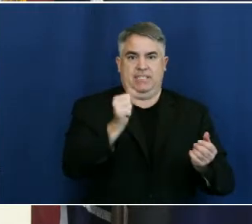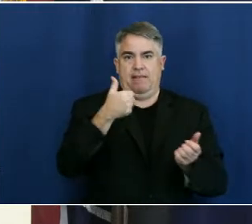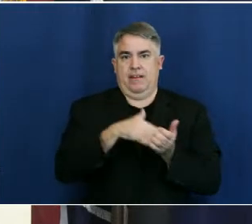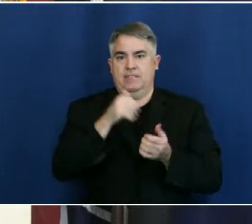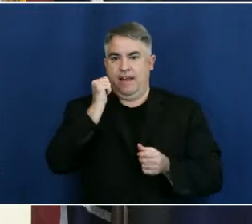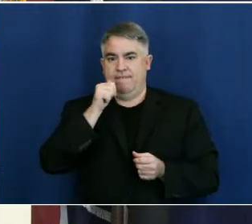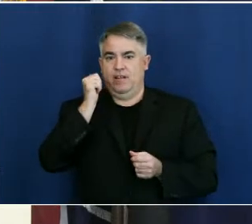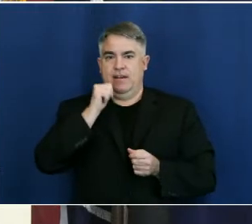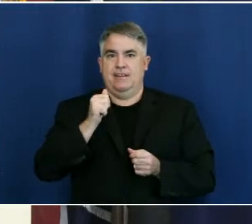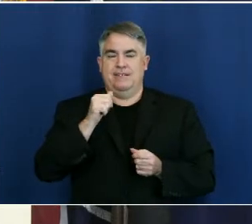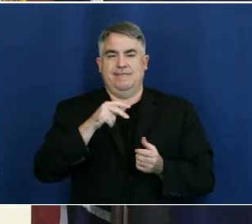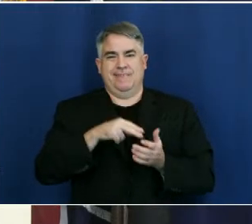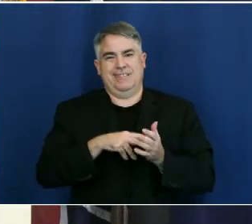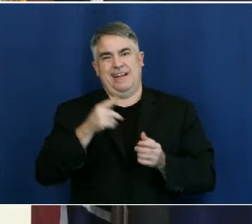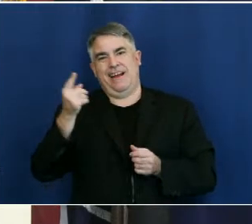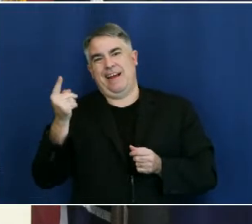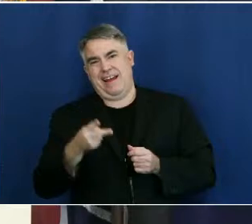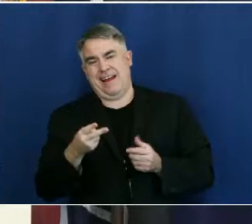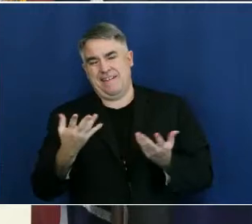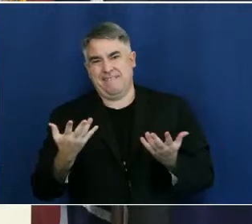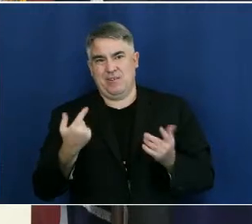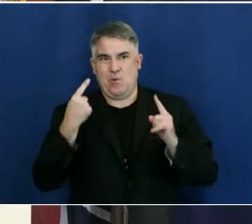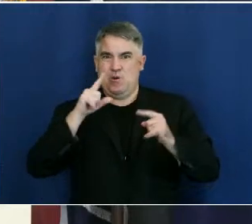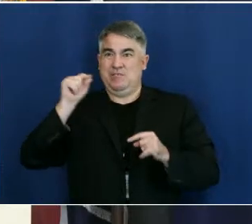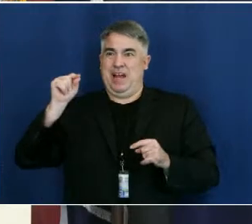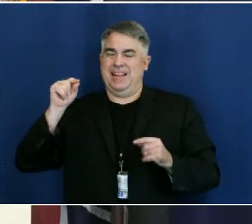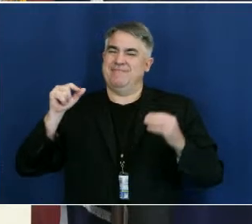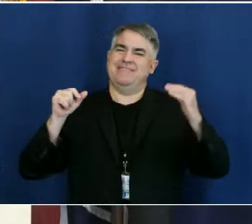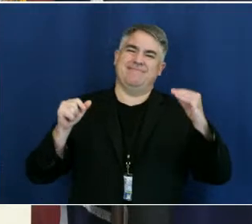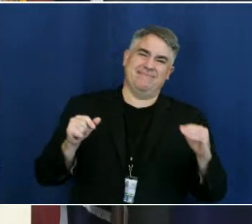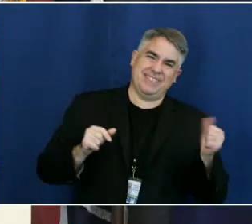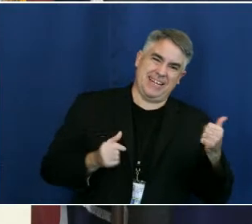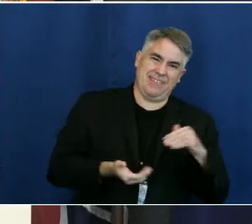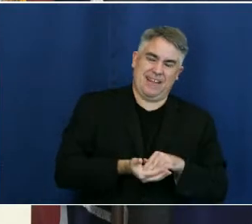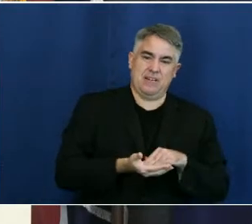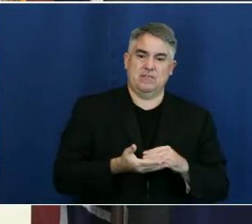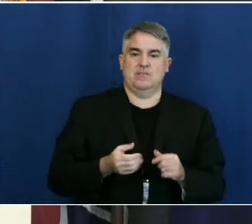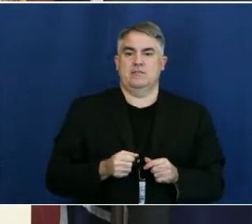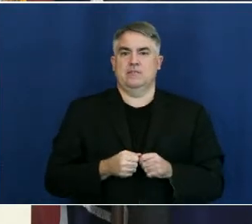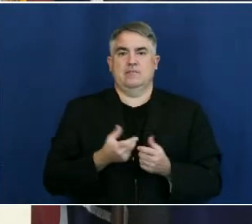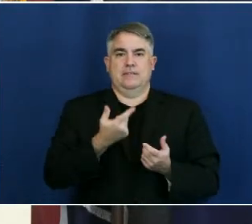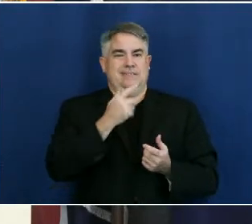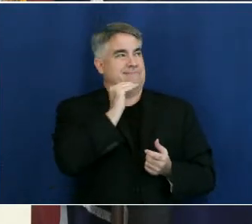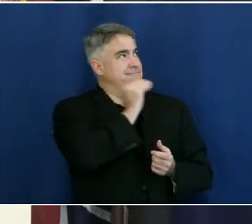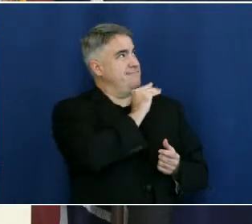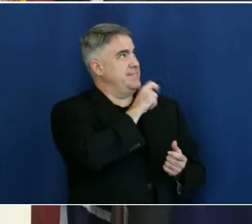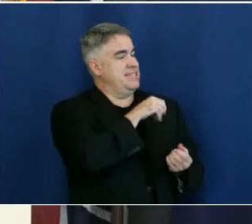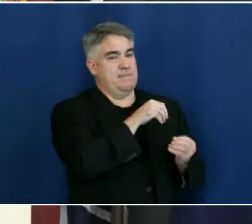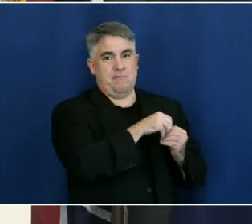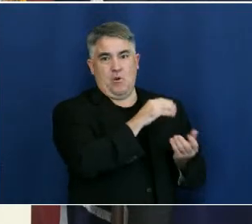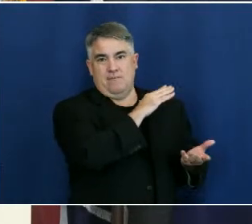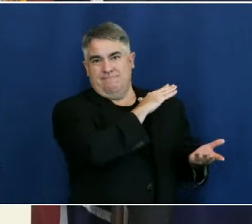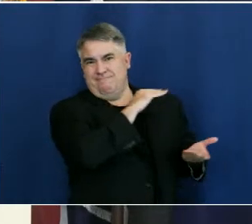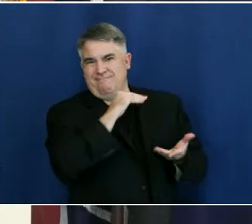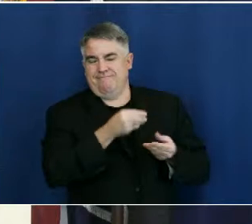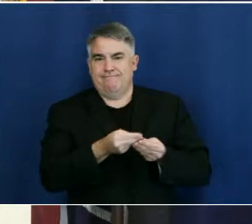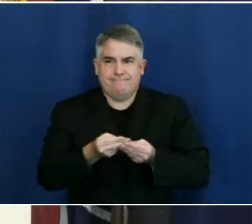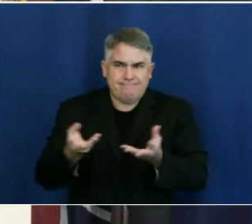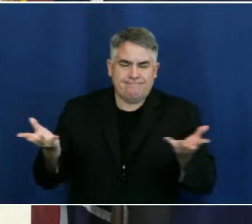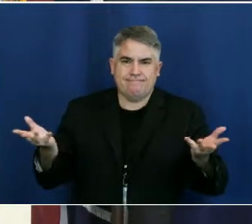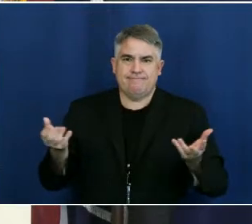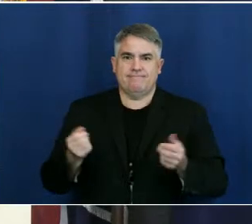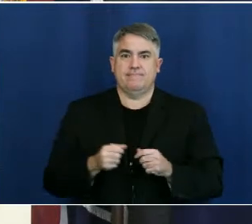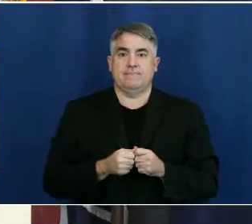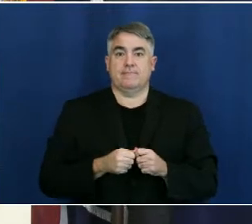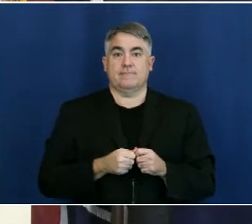what we could do because we have just gone beyond the supply of vaccines. I don't think the supply of vaccines is anyone's fault.